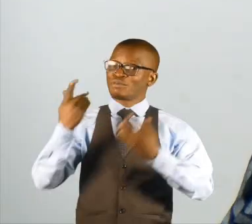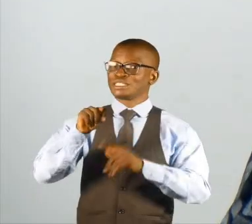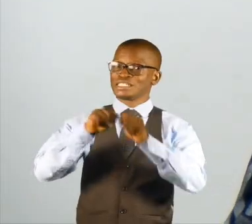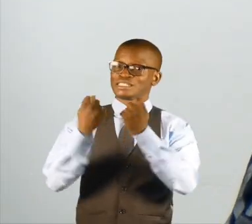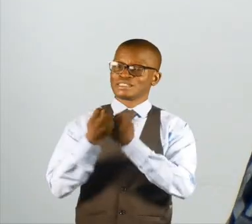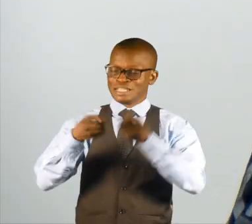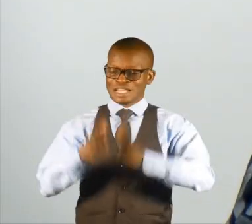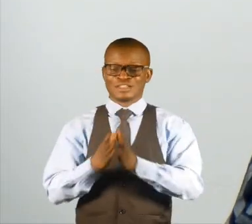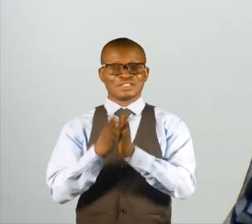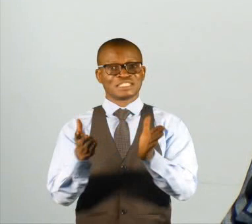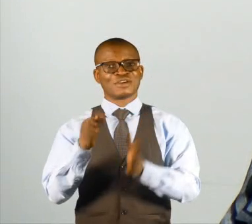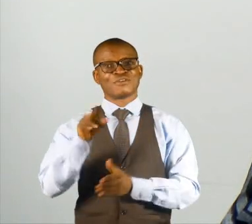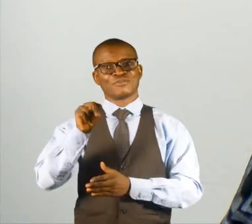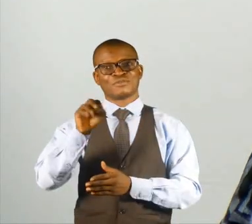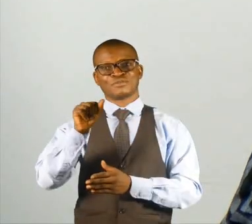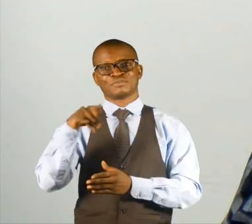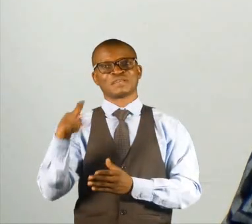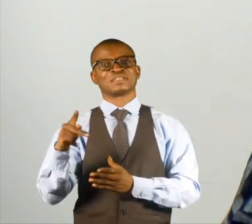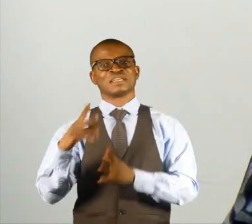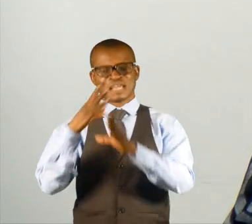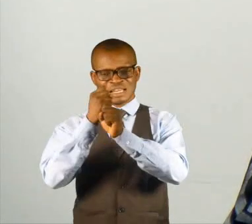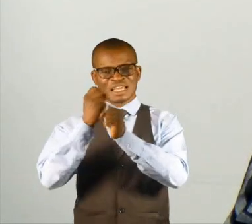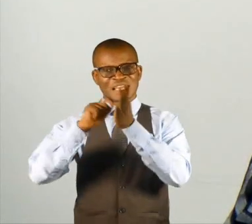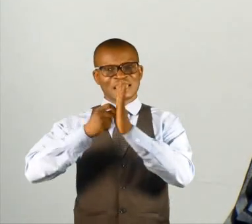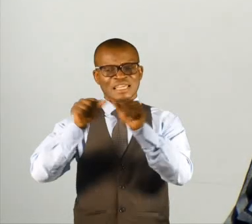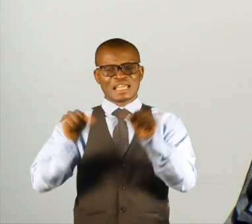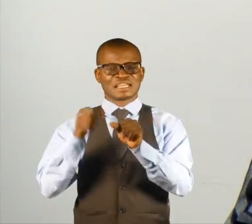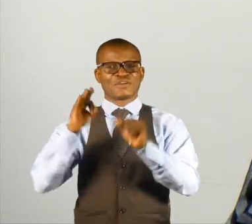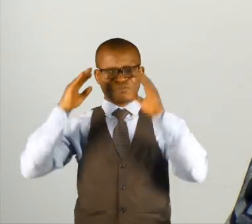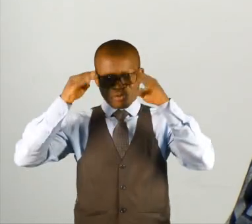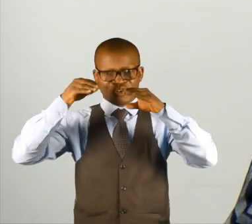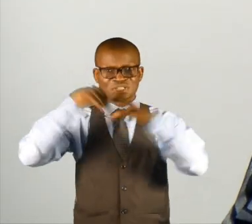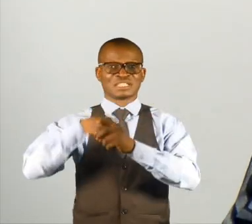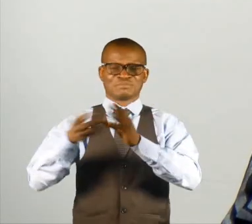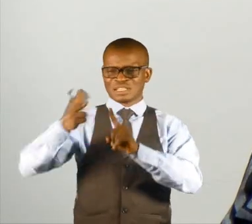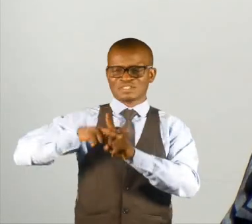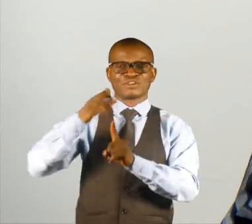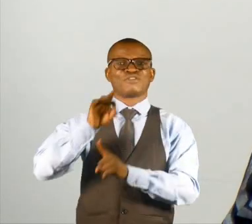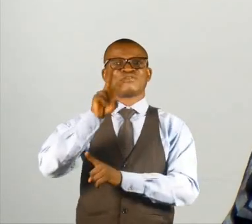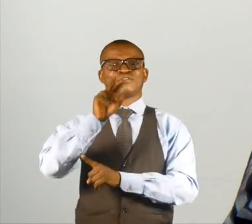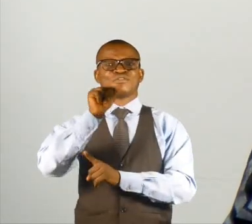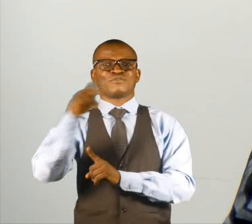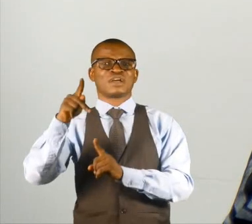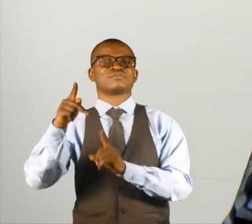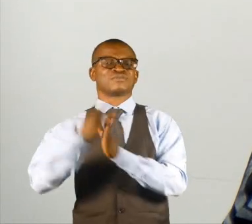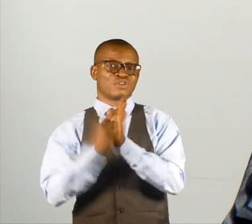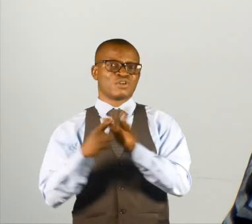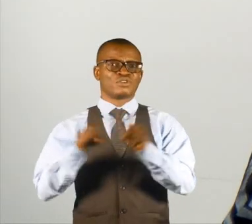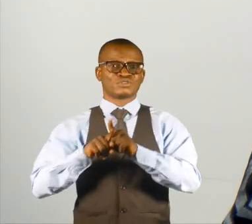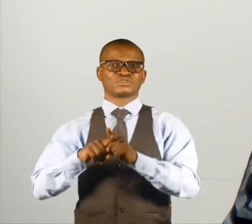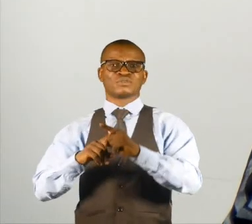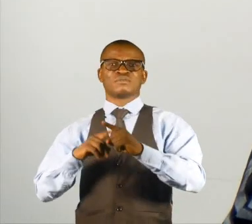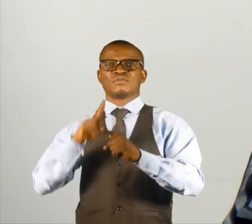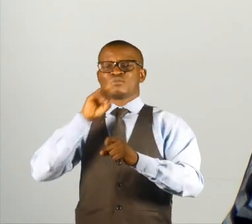happened. Receiving the team, the Director General of NAPTIP highlighted some key areas of focus in the implementation of the VAP Act.